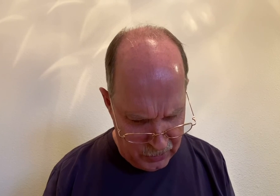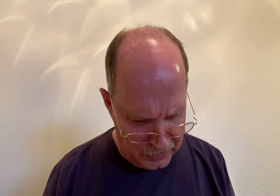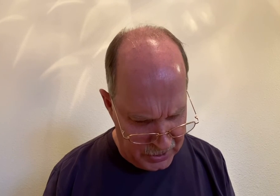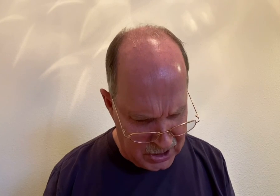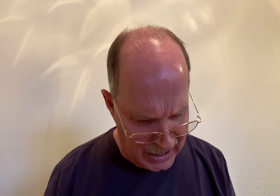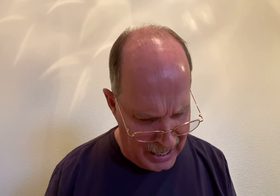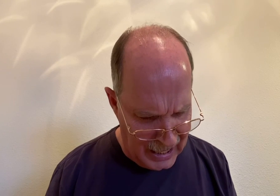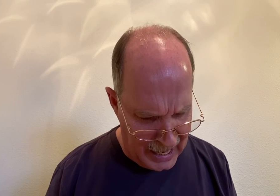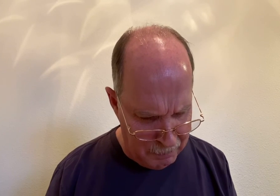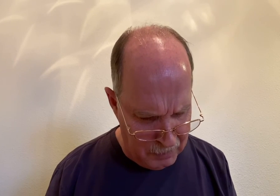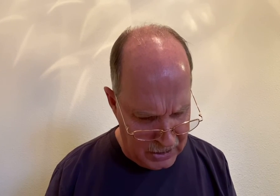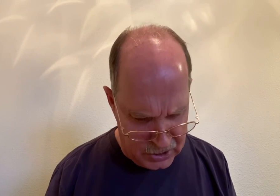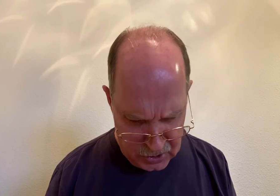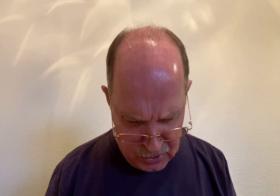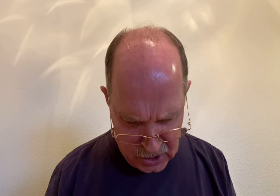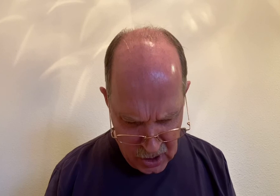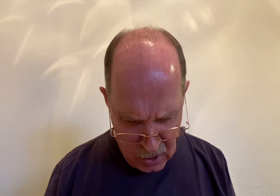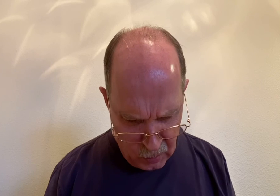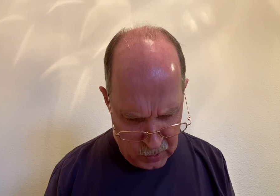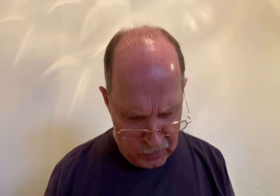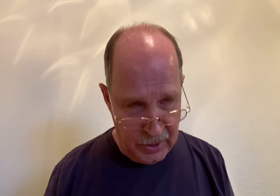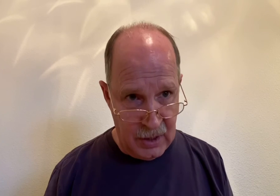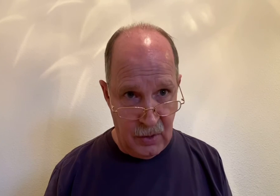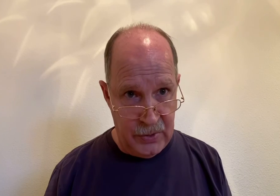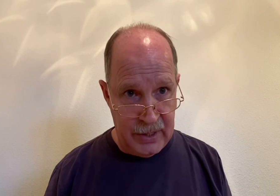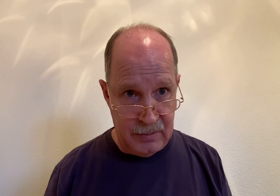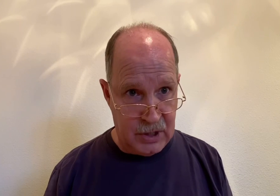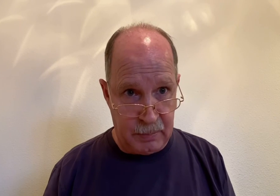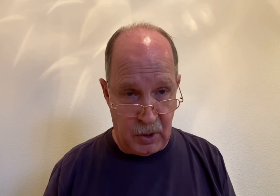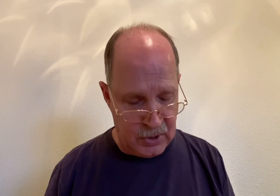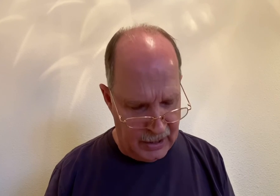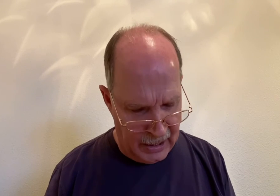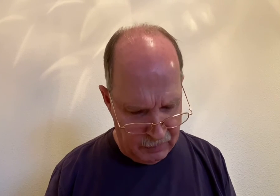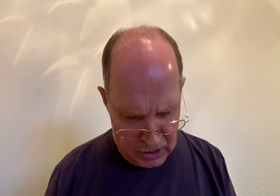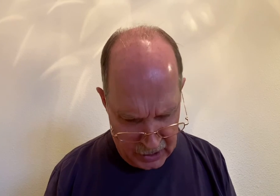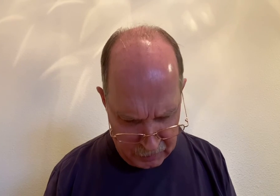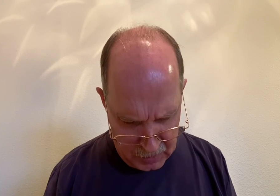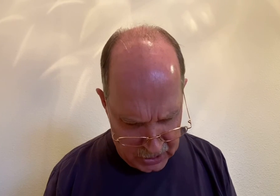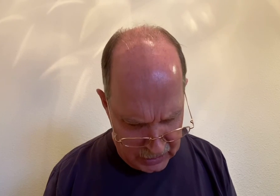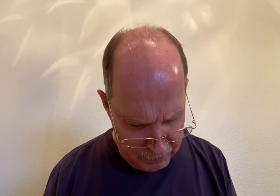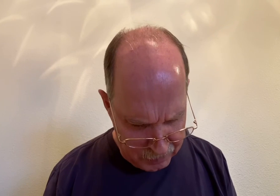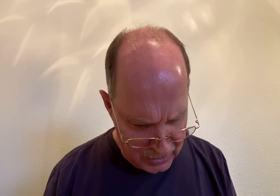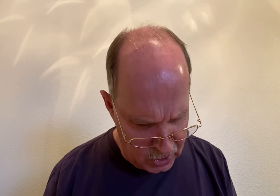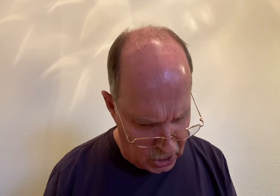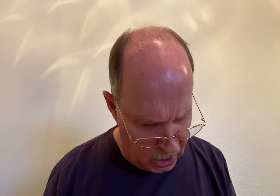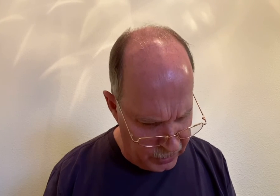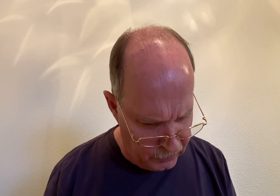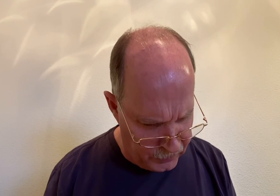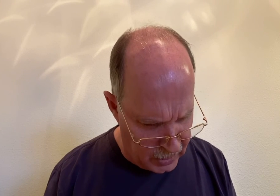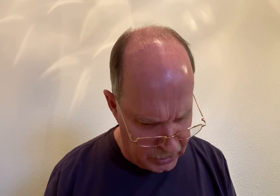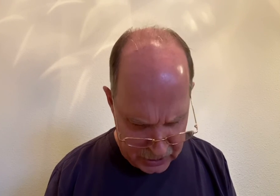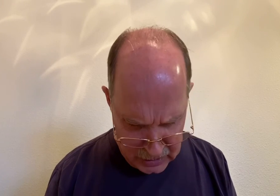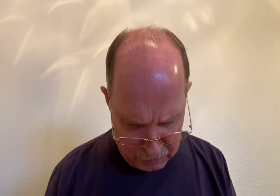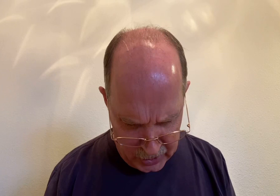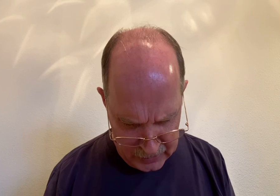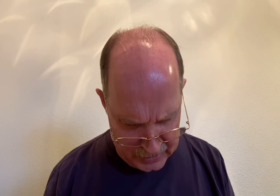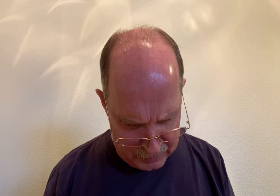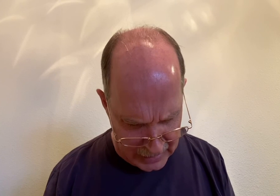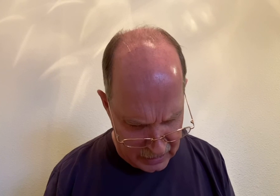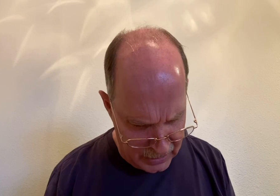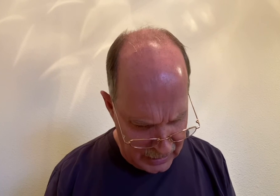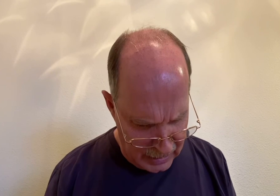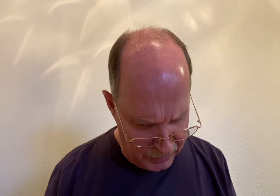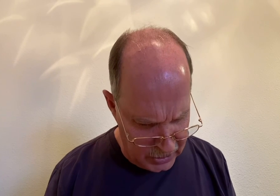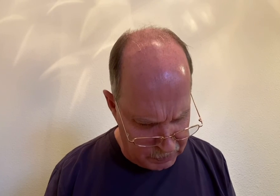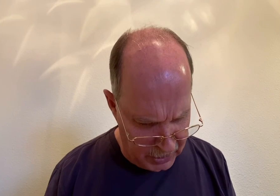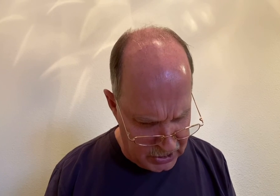been doing this to highlight ministers with that supposedly have a lot of money, to call them false and to bring them